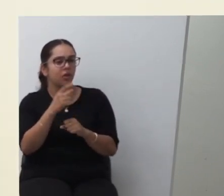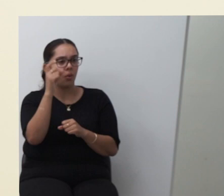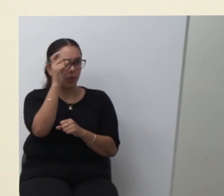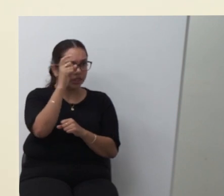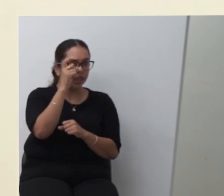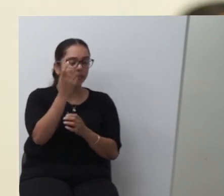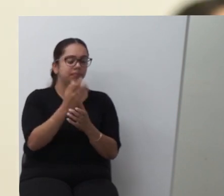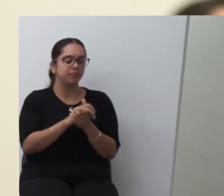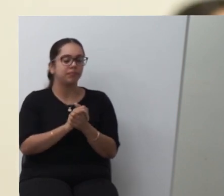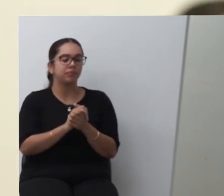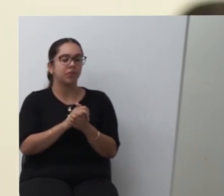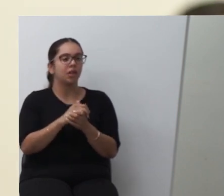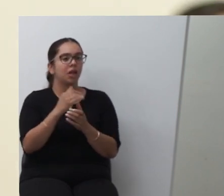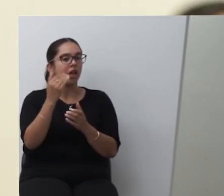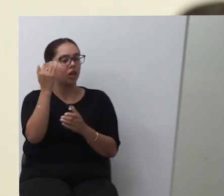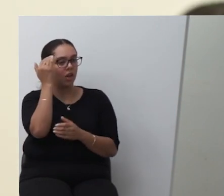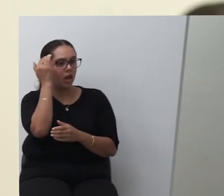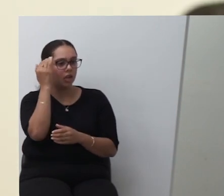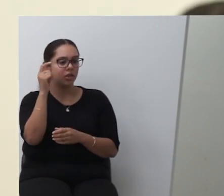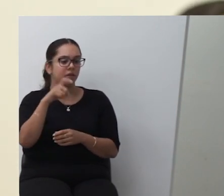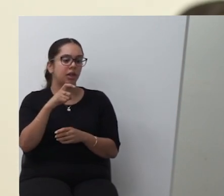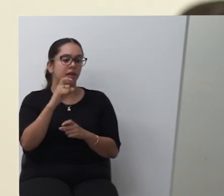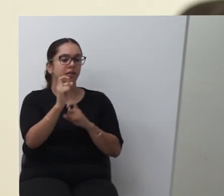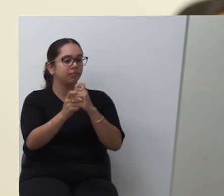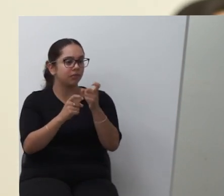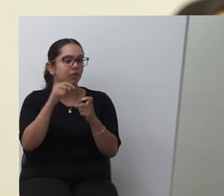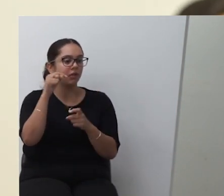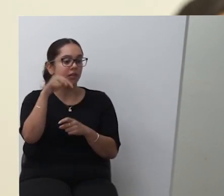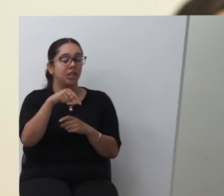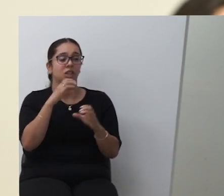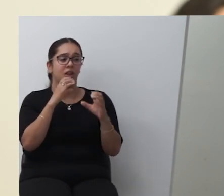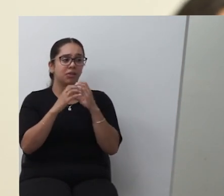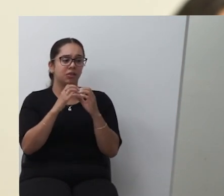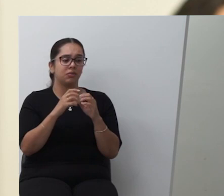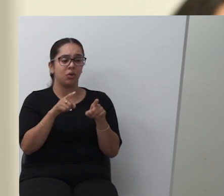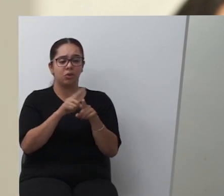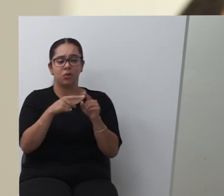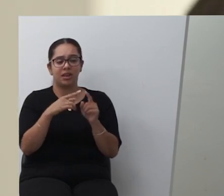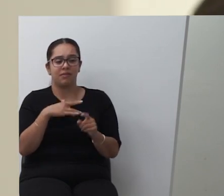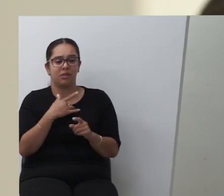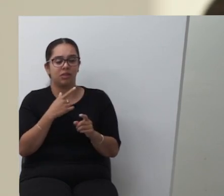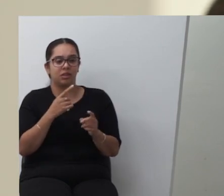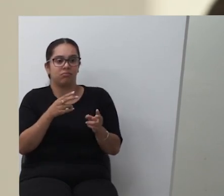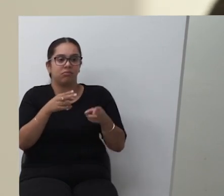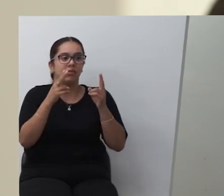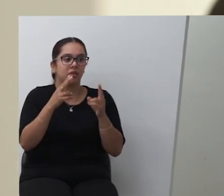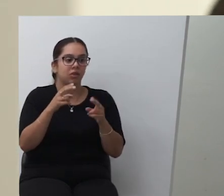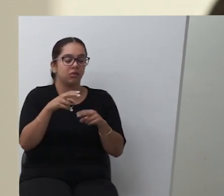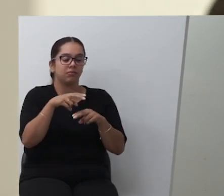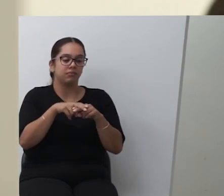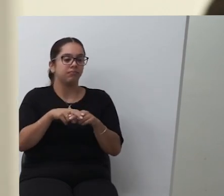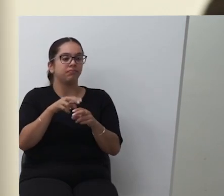wisdom, knowledge that we can bring to these conversations, even when it feels like it's urgent or we're sitting on this